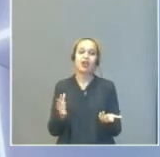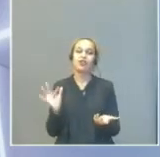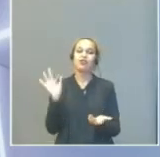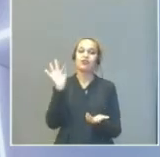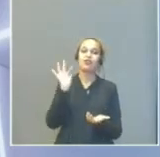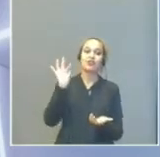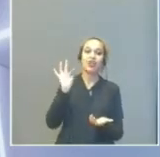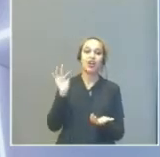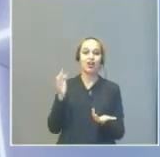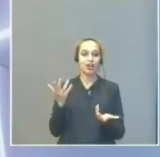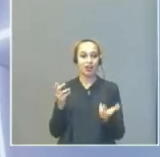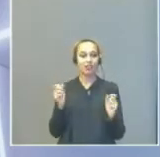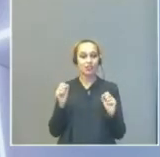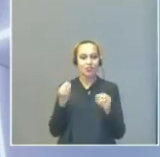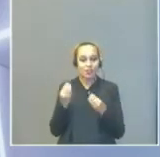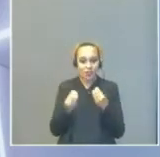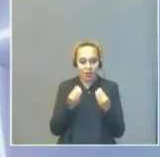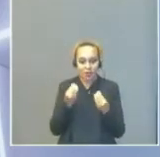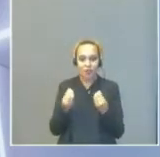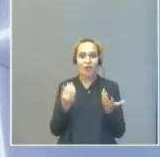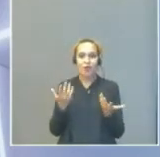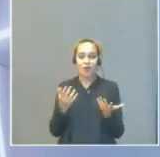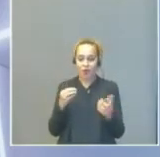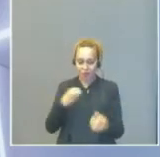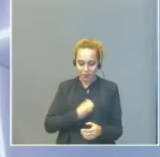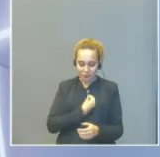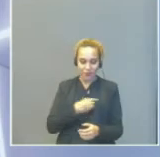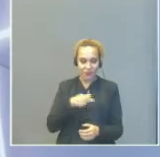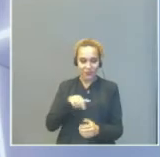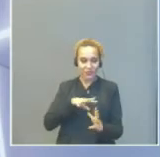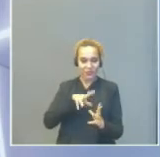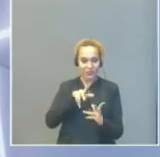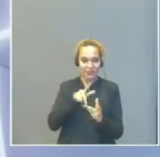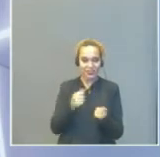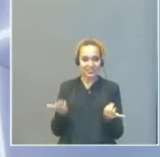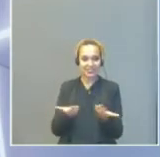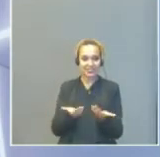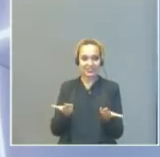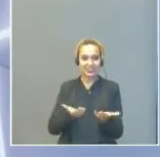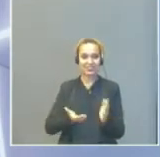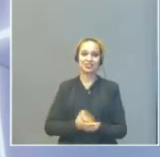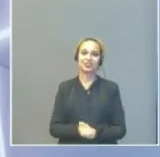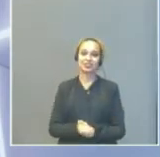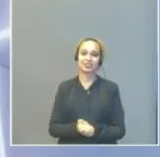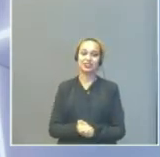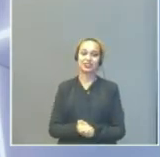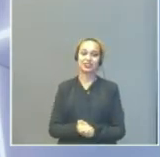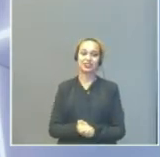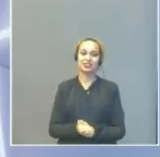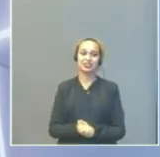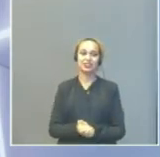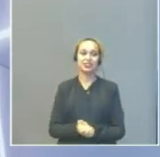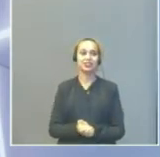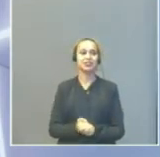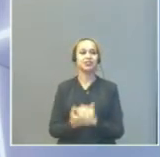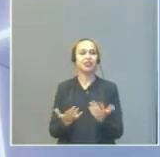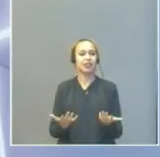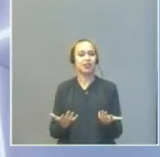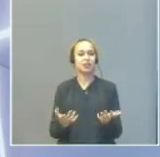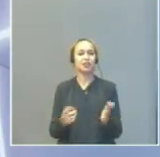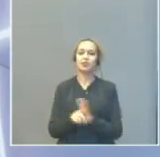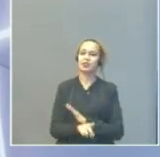way of being in the world right now. So my question then is, if the future